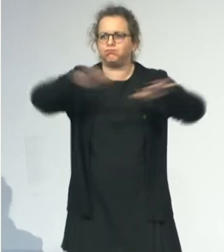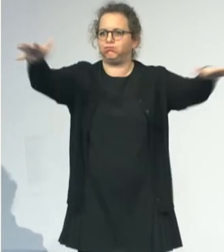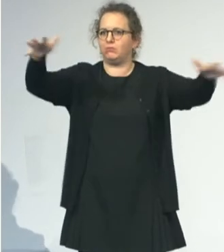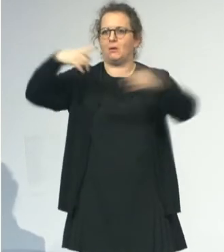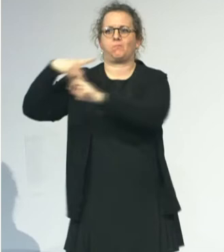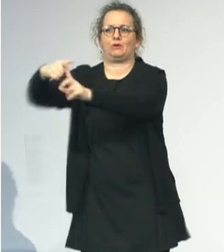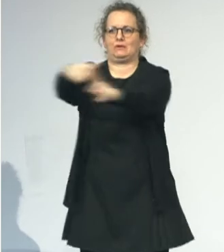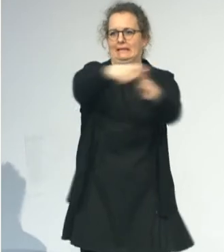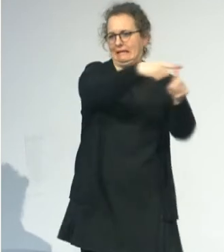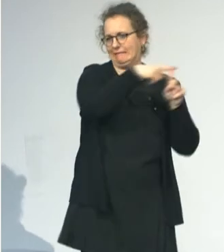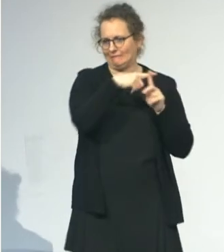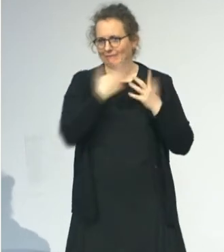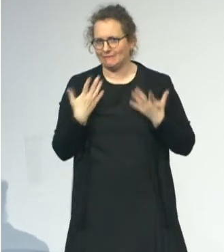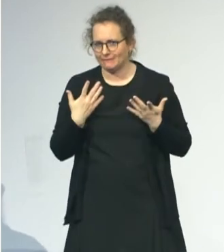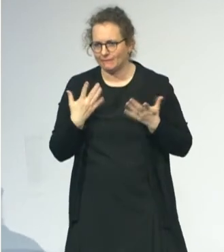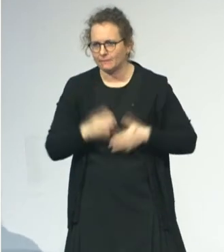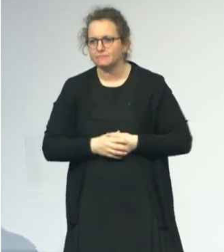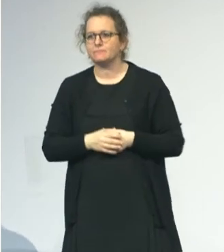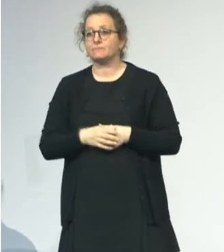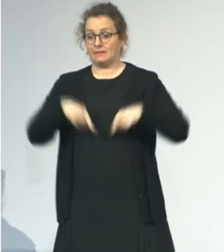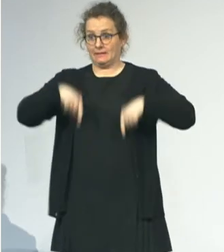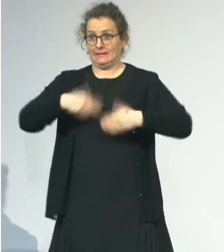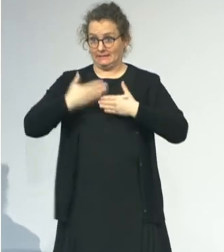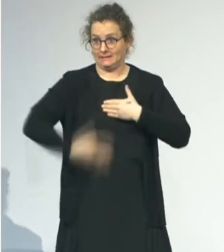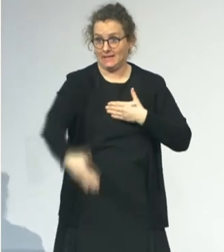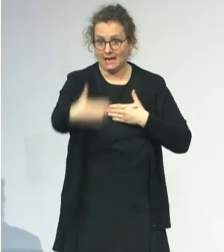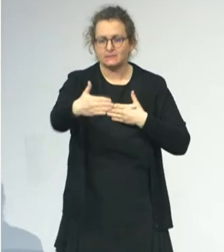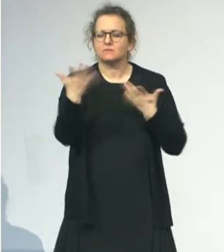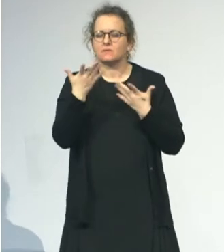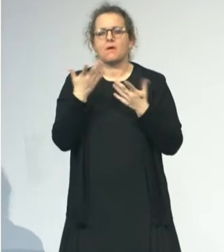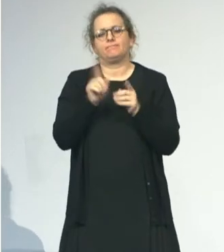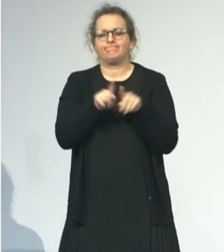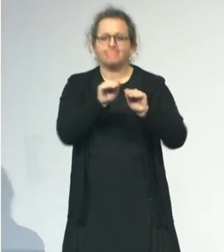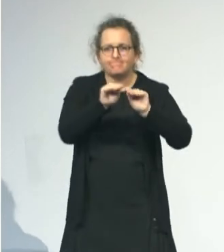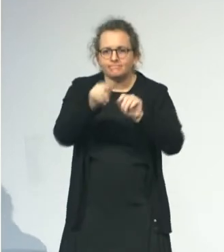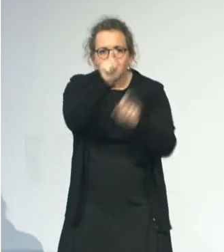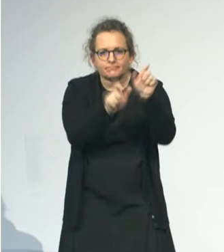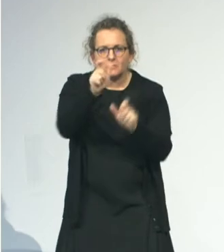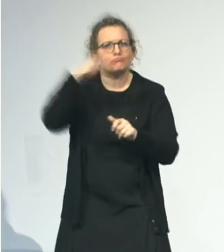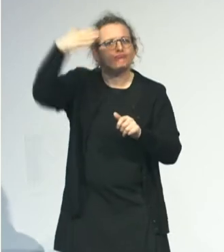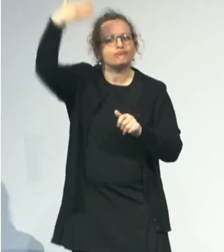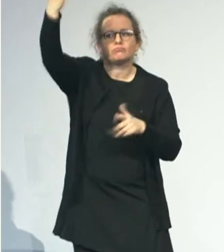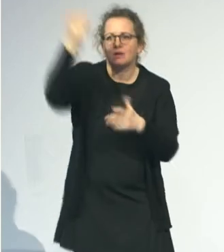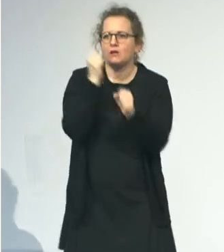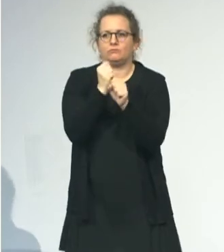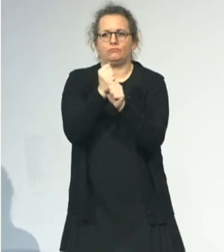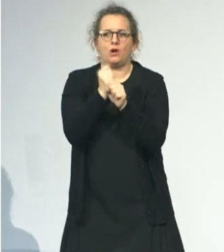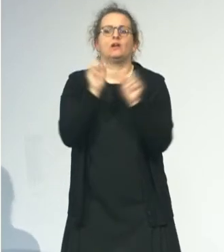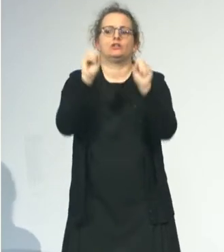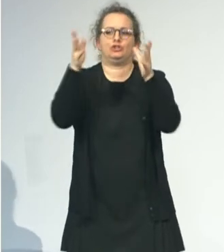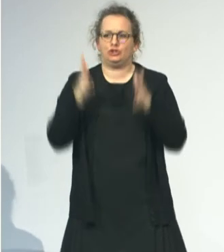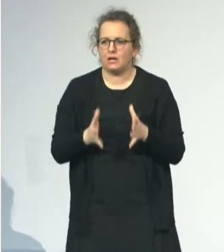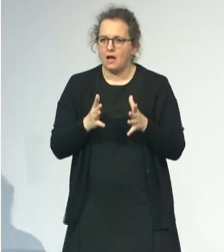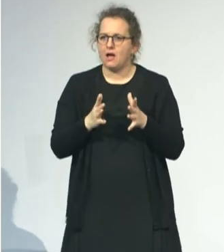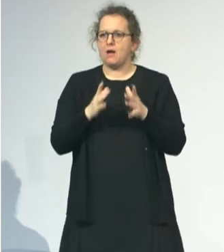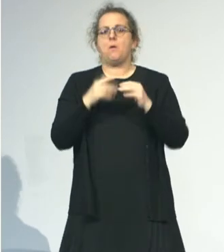teacher training, because you know, you can put the seeds of inclusive education as much as you want, but if the ground